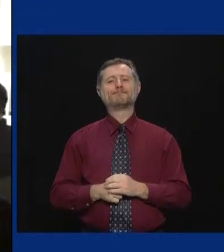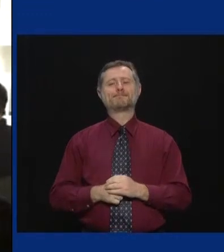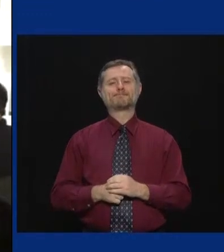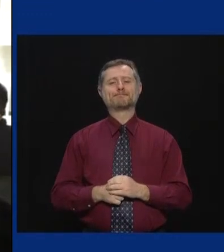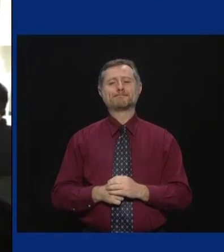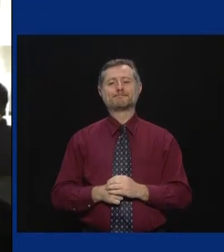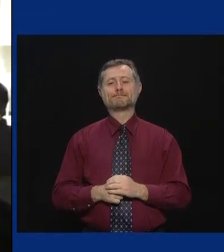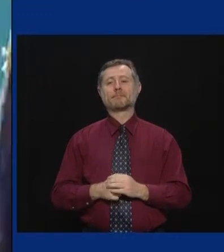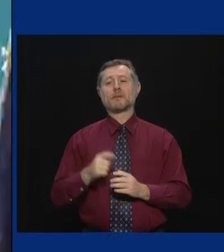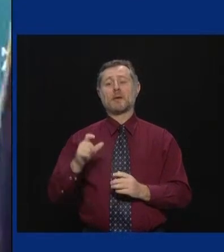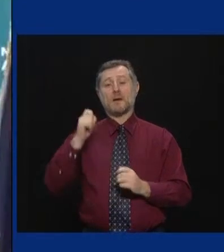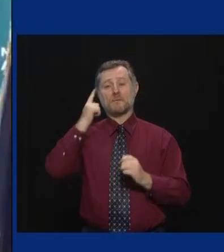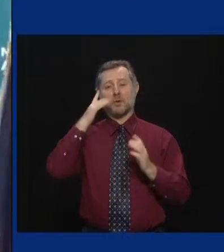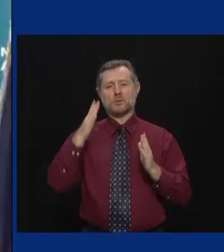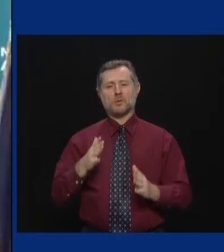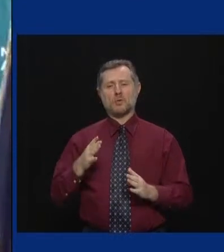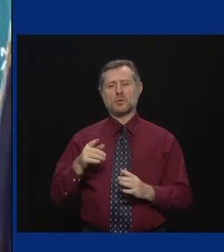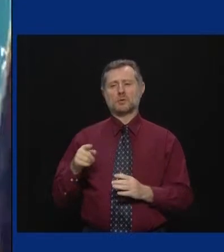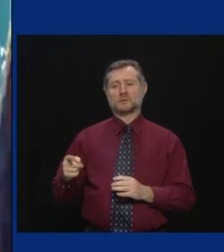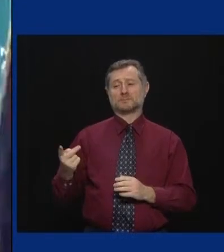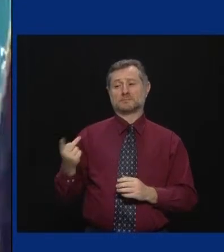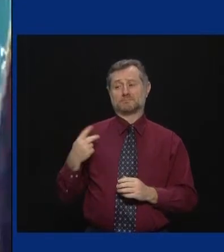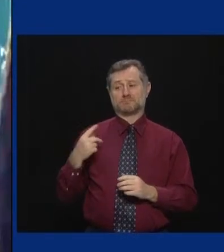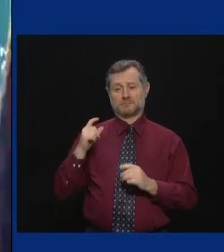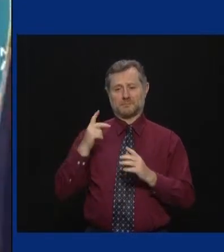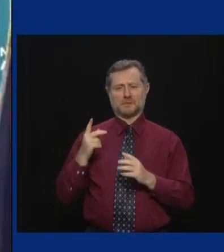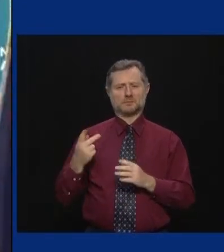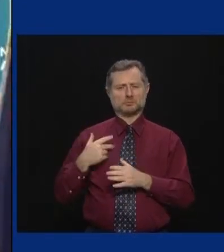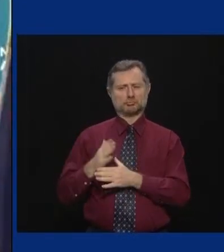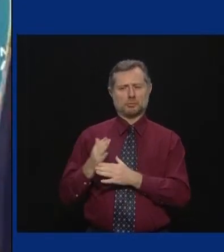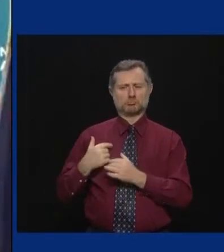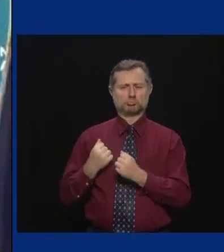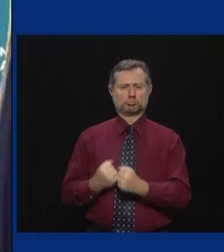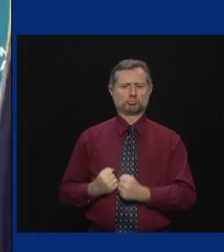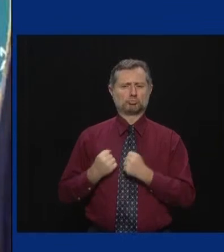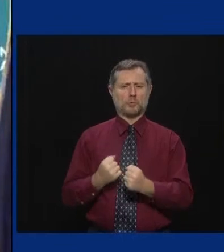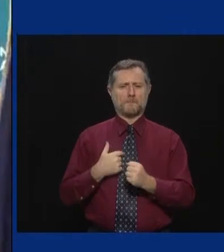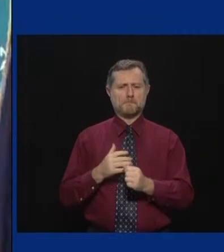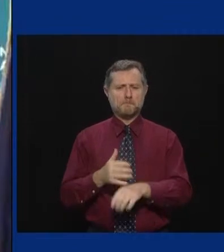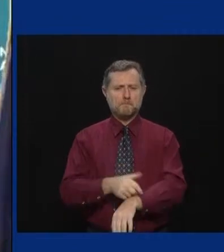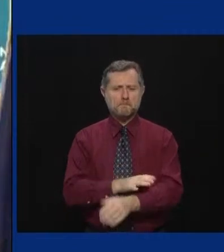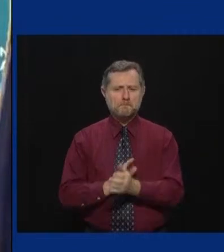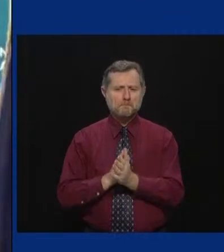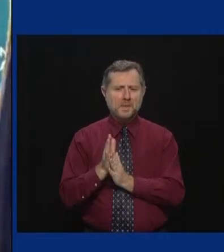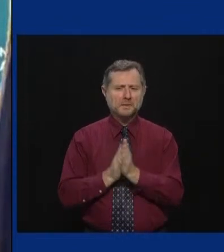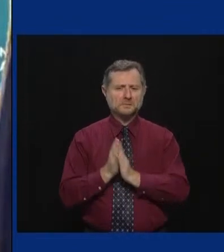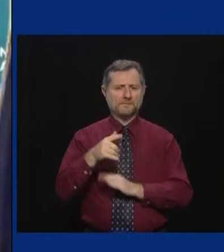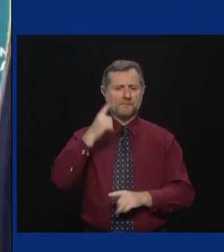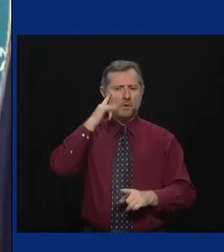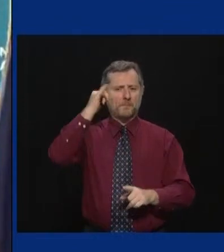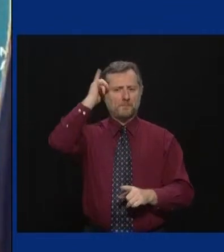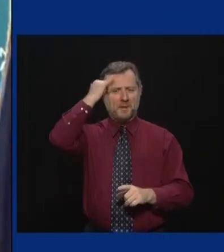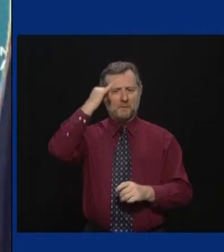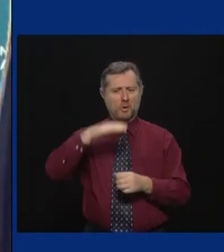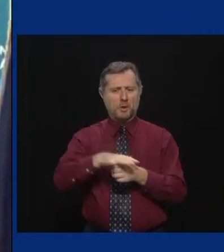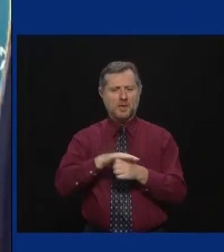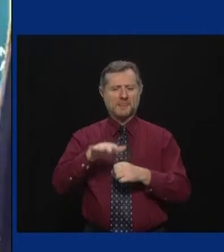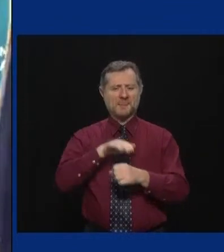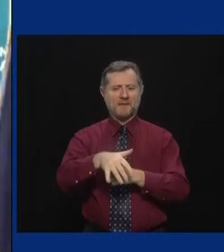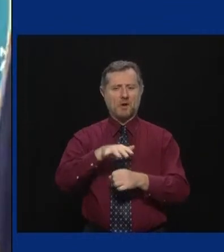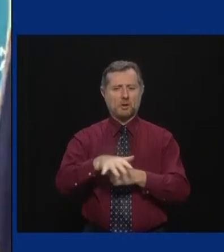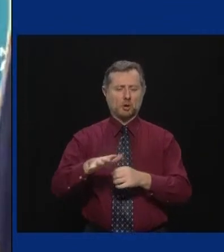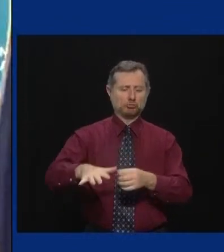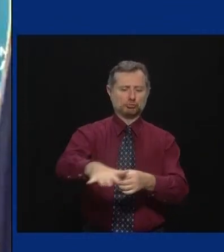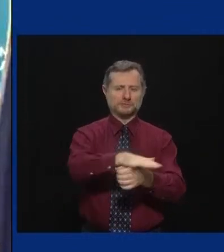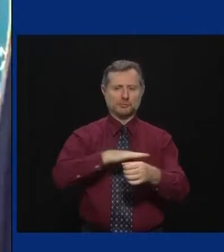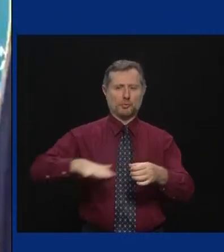Governor Hochul and I have long shared an incredibly strong passion for the Buffalo-Niagara region. We're both from here. We call